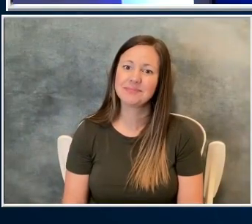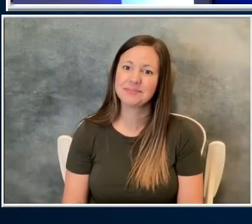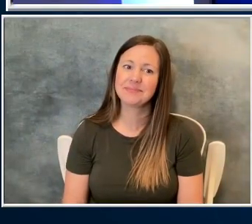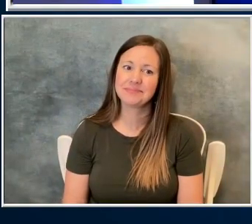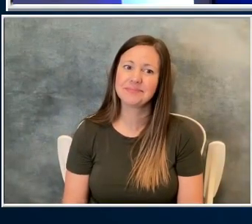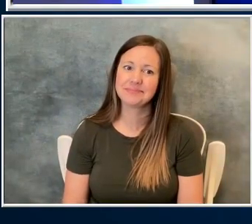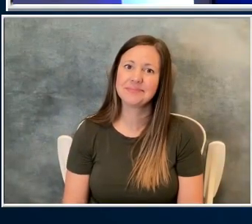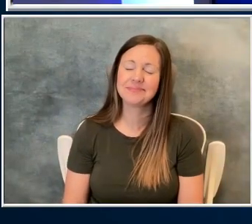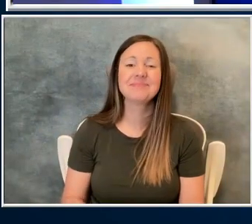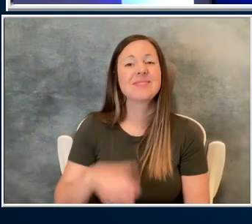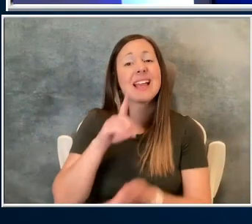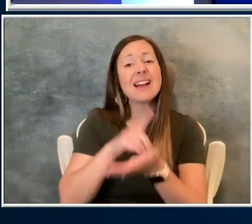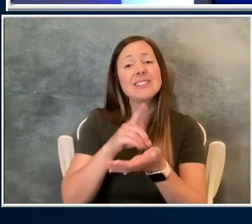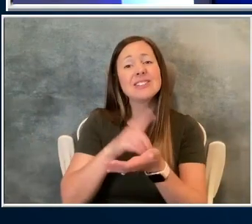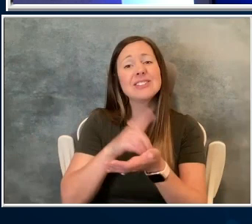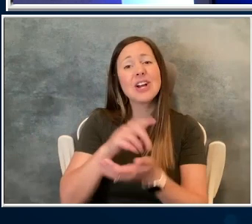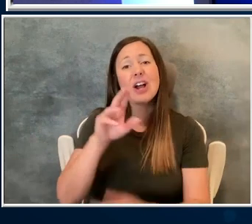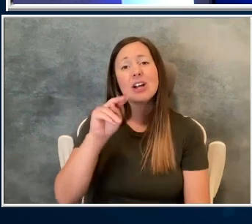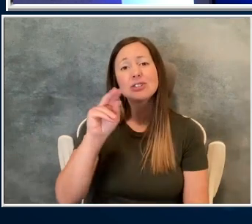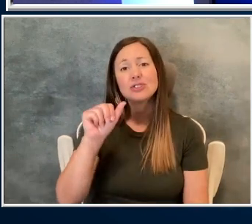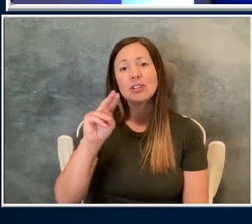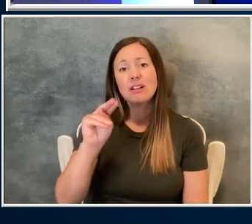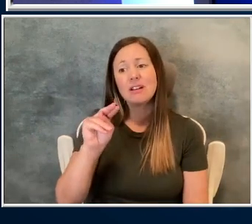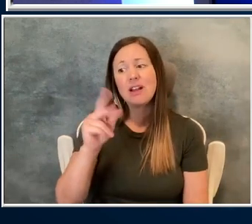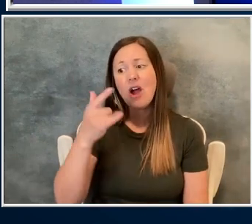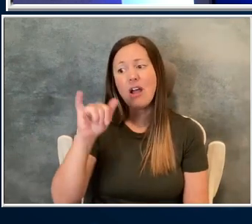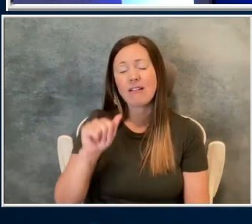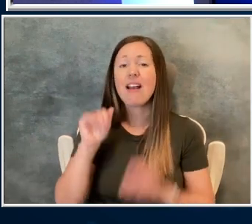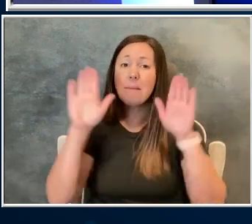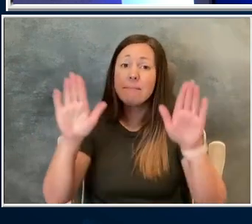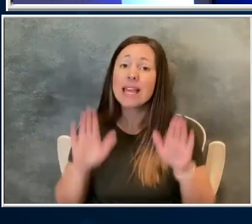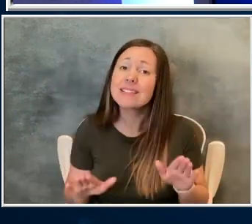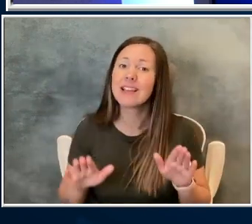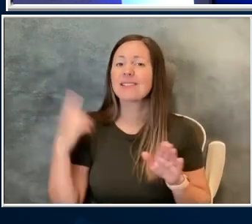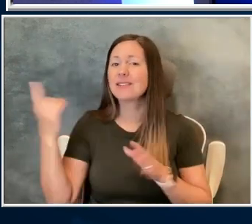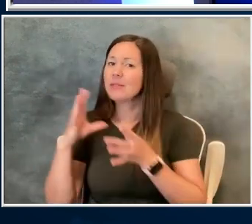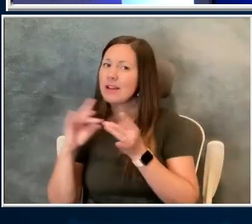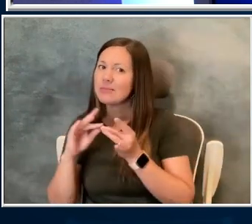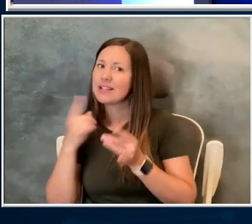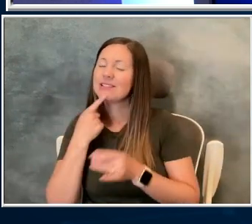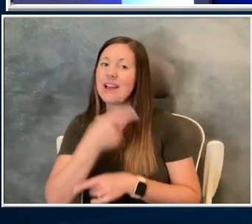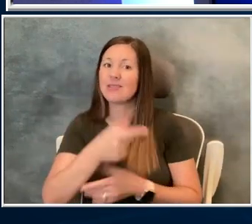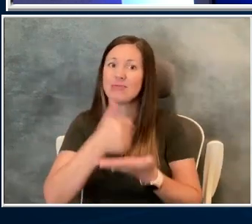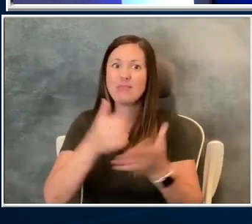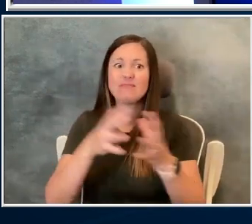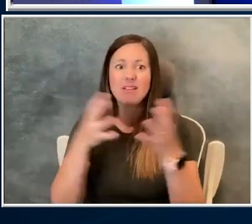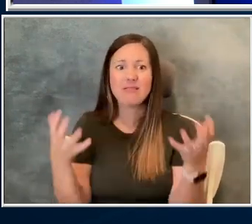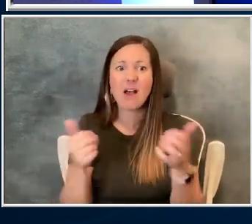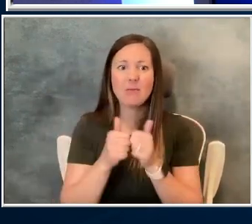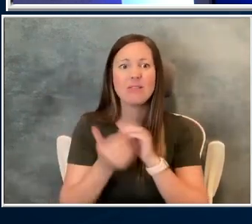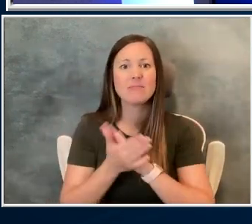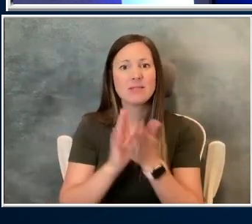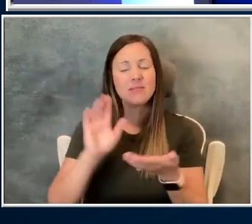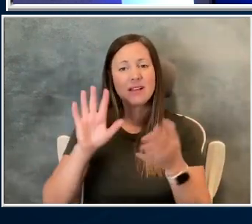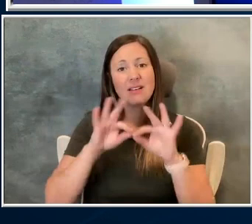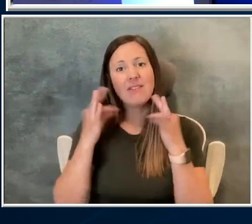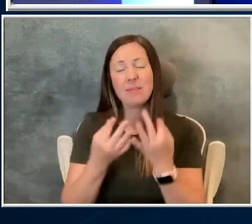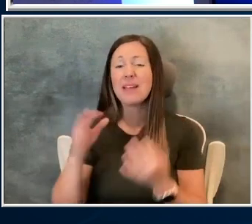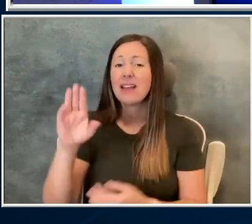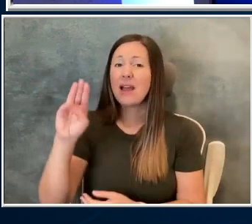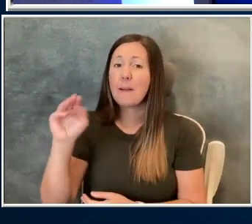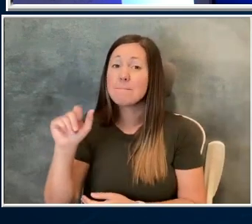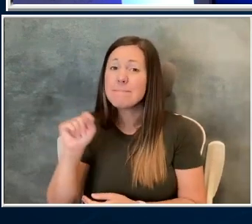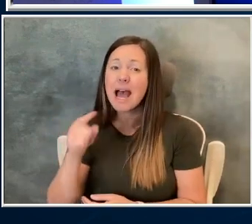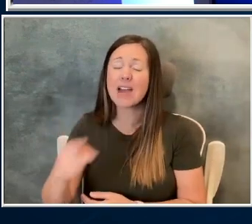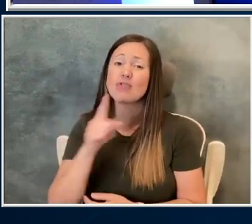is amazing, great help in allowing us to become a family. And Mia says that Matt is so brave and inspiring to share his story. So